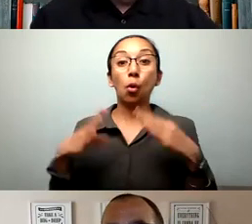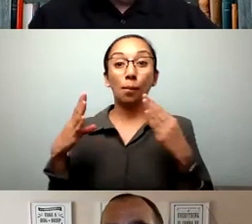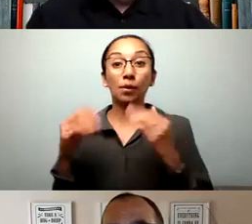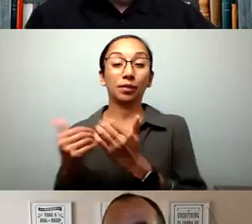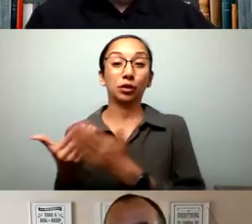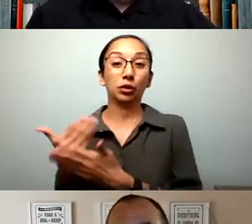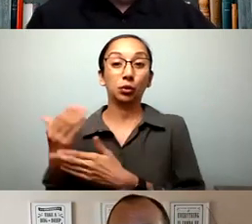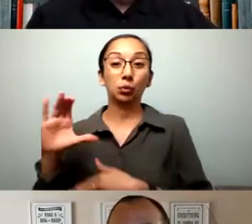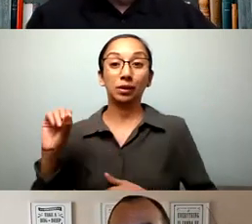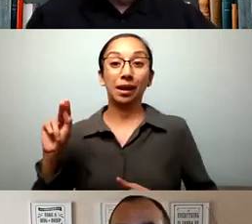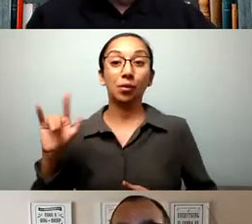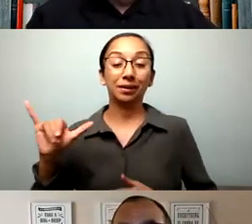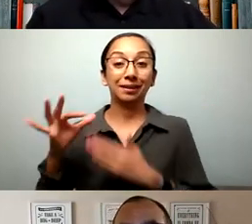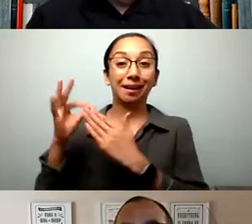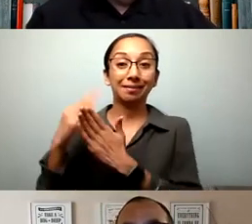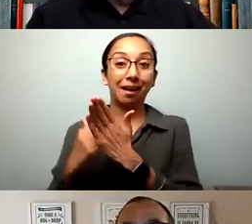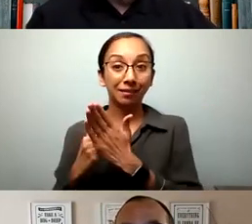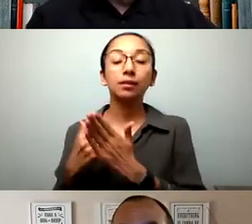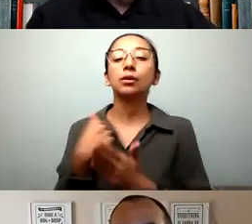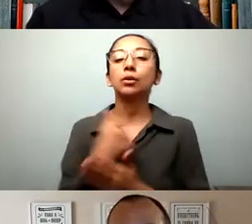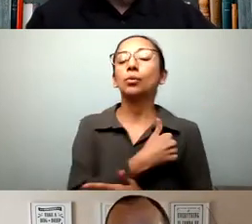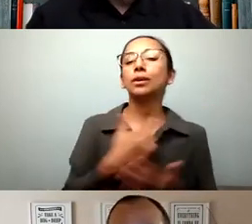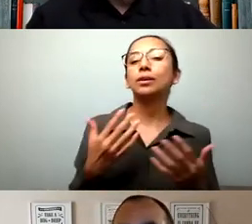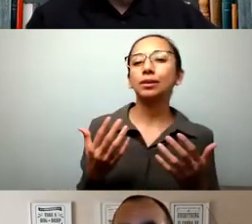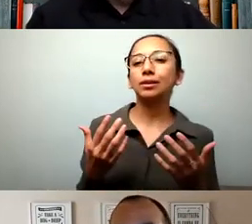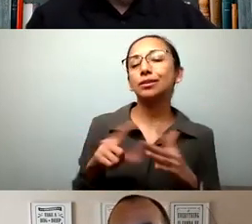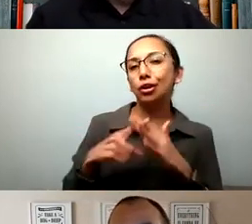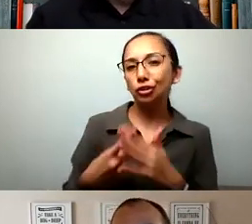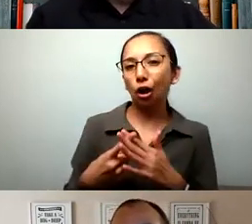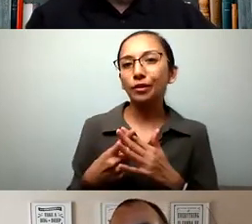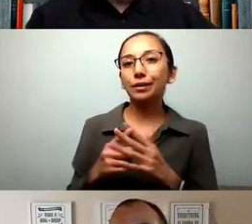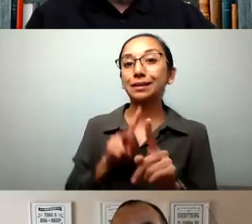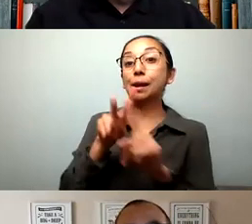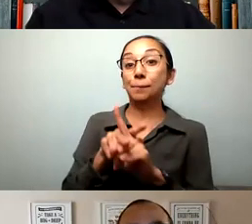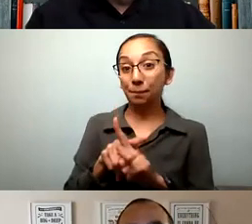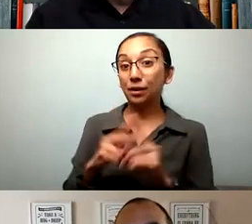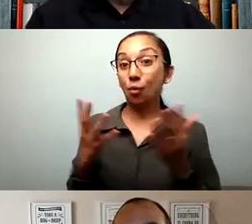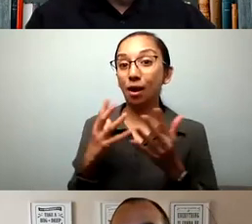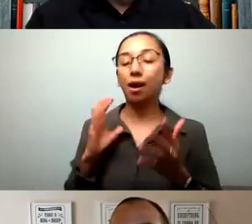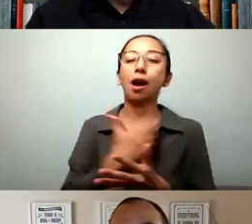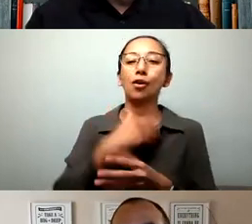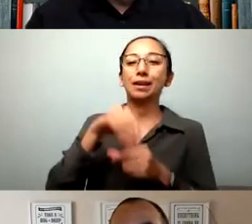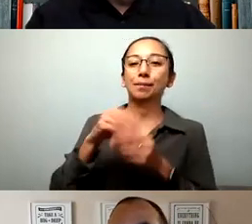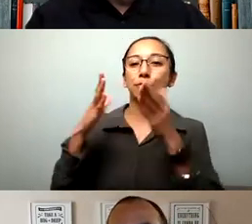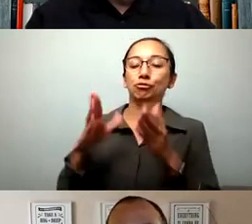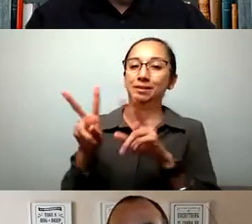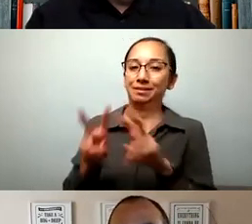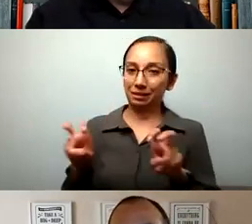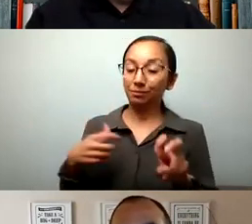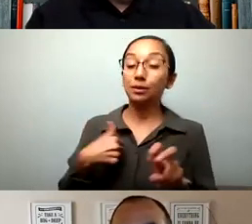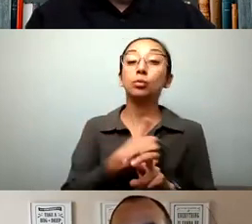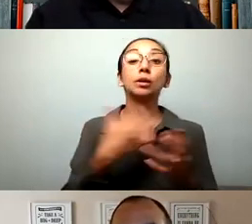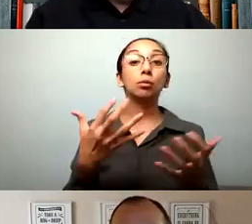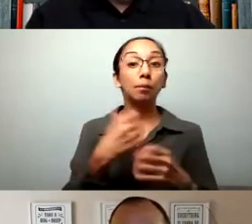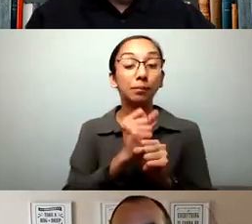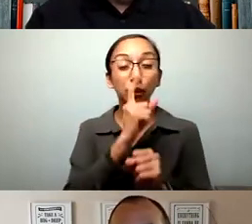we've started to implement we're starting to implement our in-person assessments. Again, we're trying to ensure that we follow all of the safety